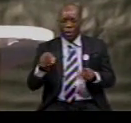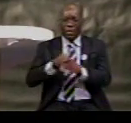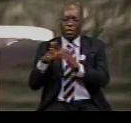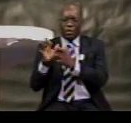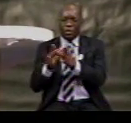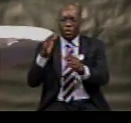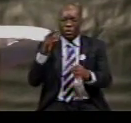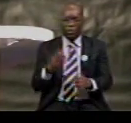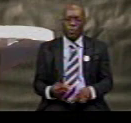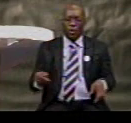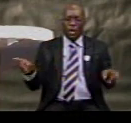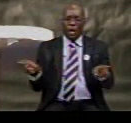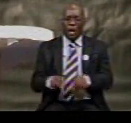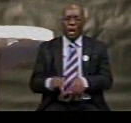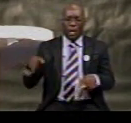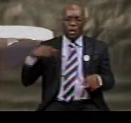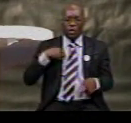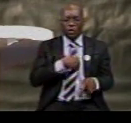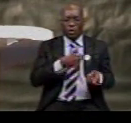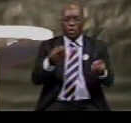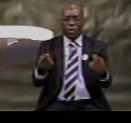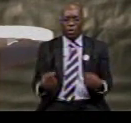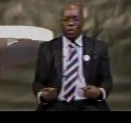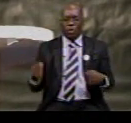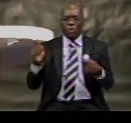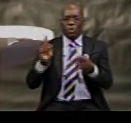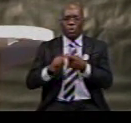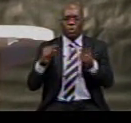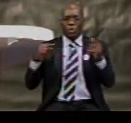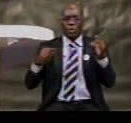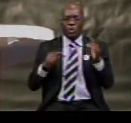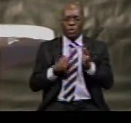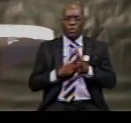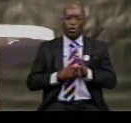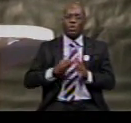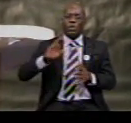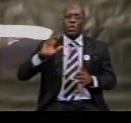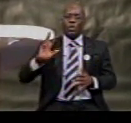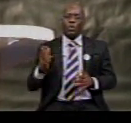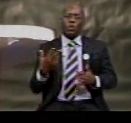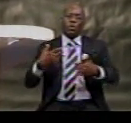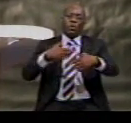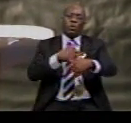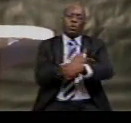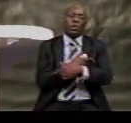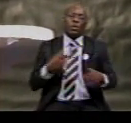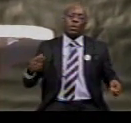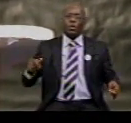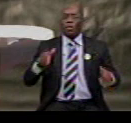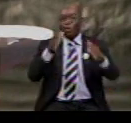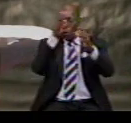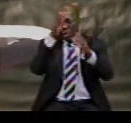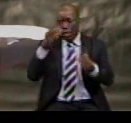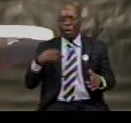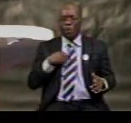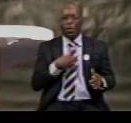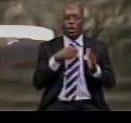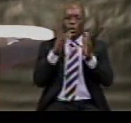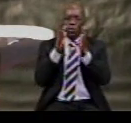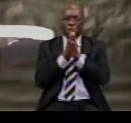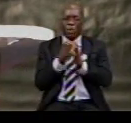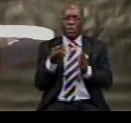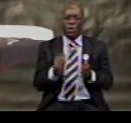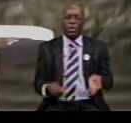As we come to this third day, Father, we pray the significance of the third